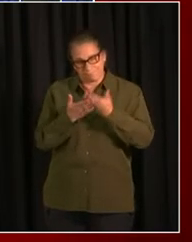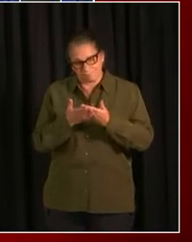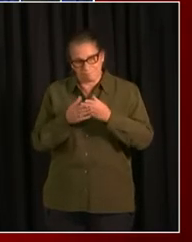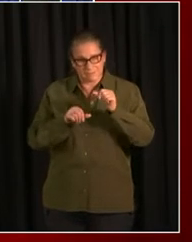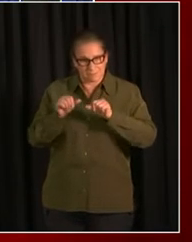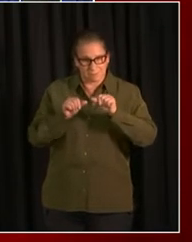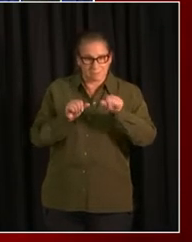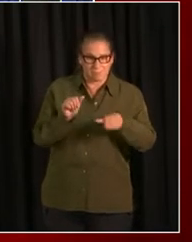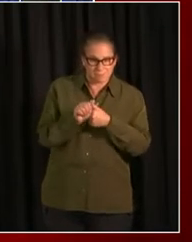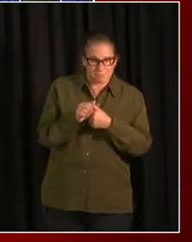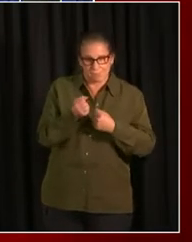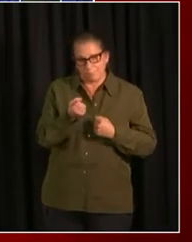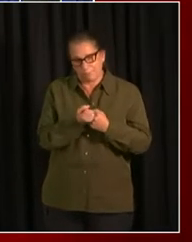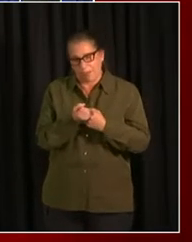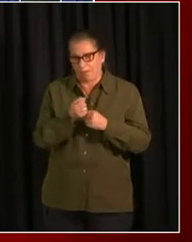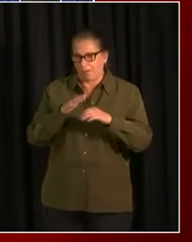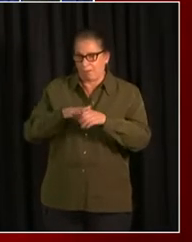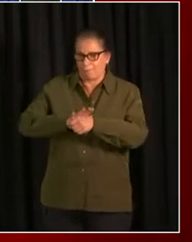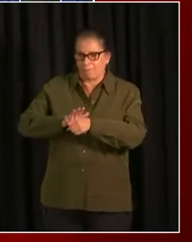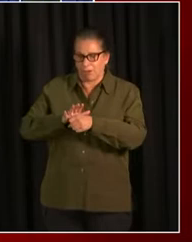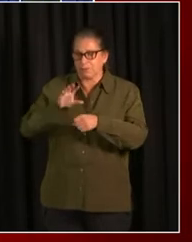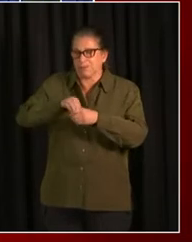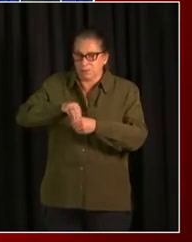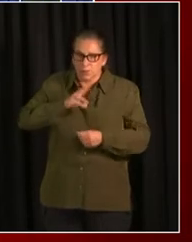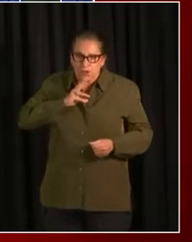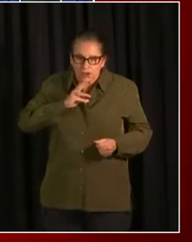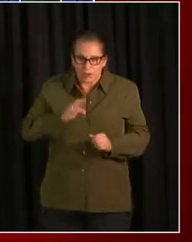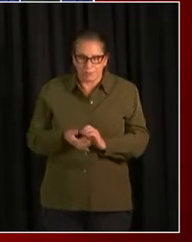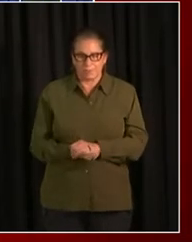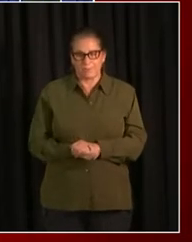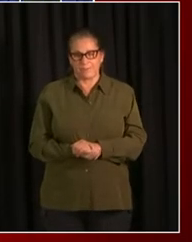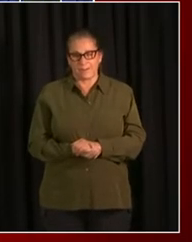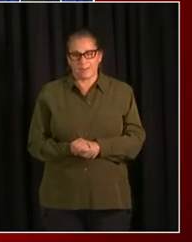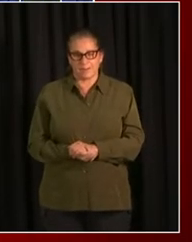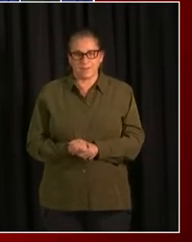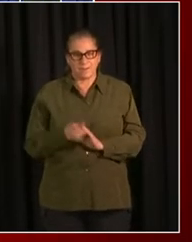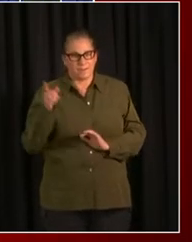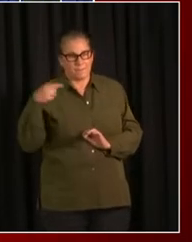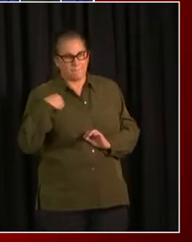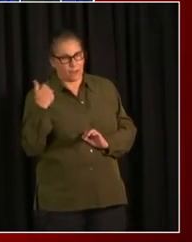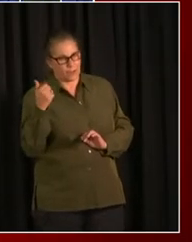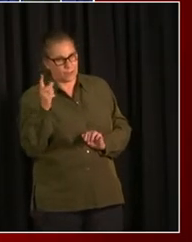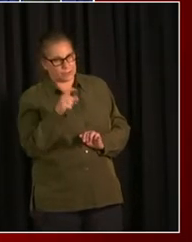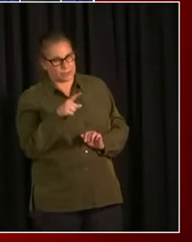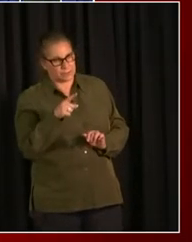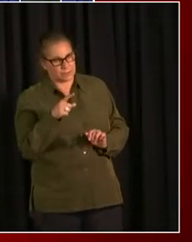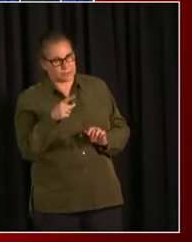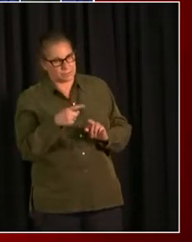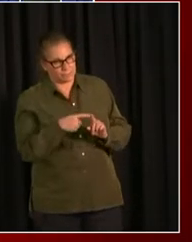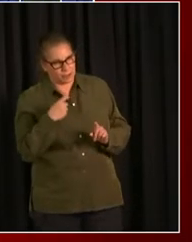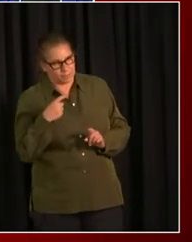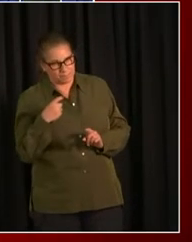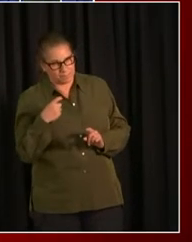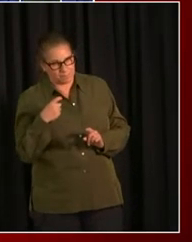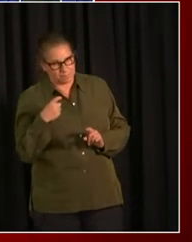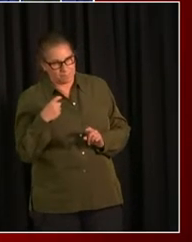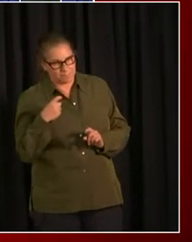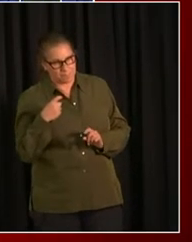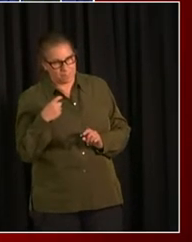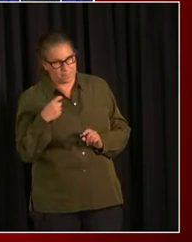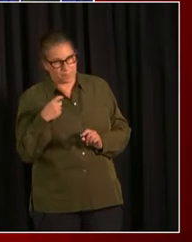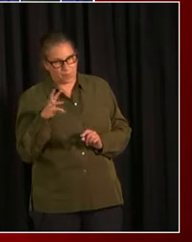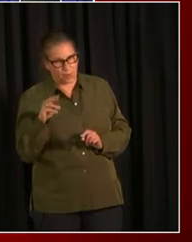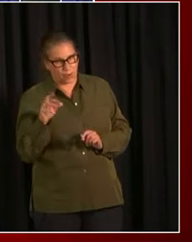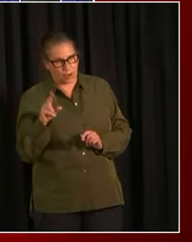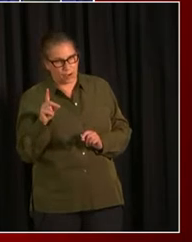Thank you, Doctor. We're going to go next to Jay Haddock from Ward 6. Jay, your line is unmuted. Hi, thank